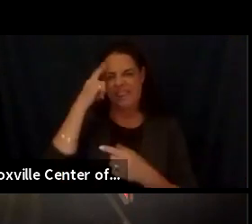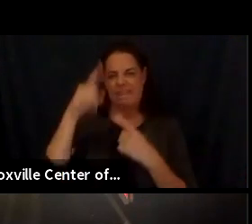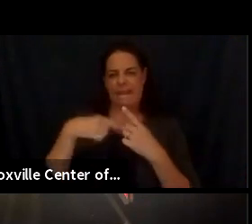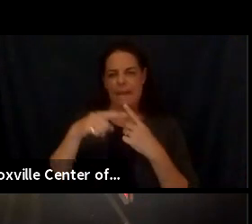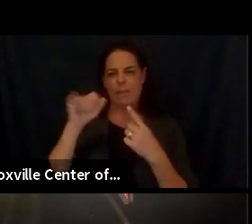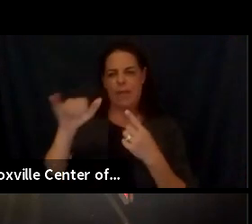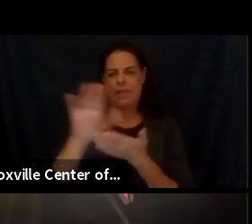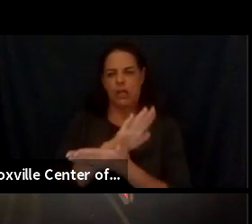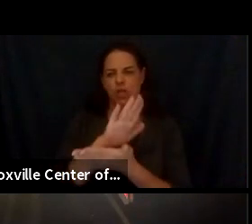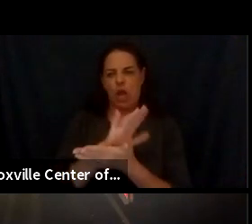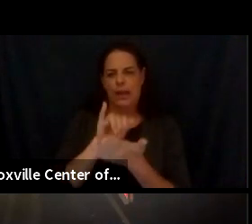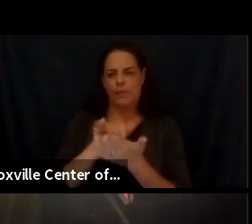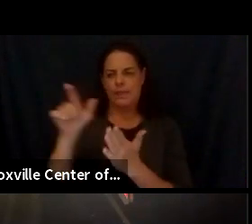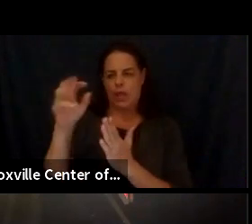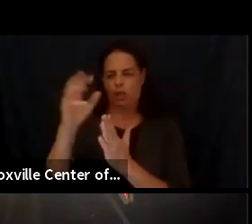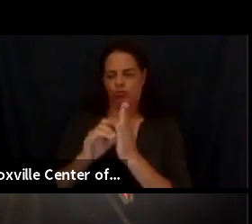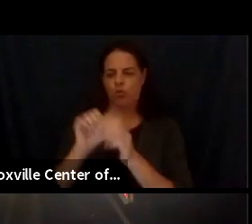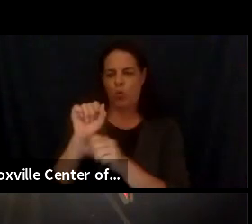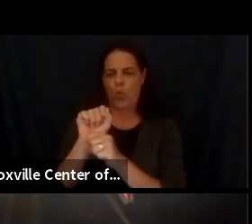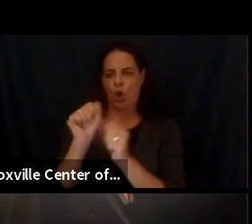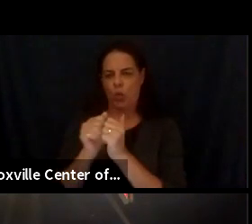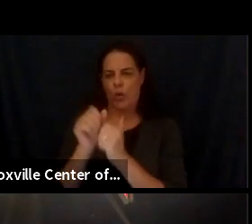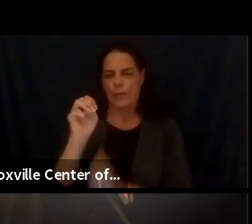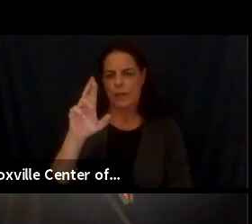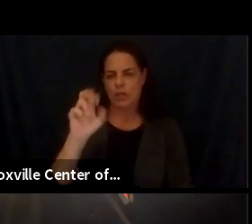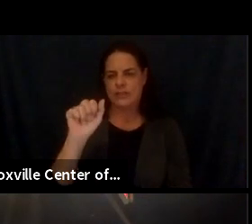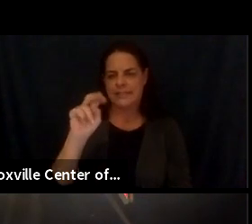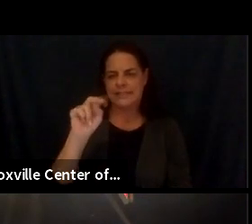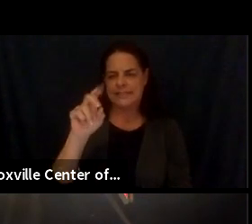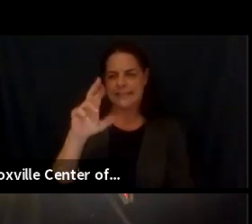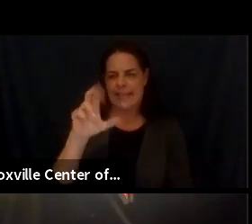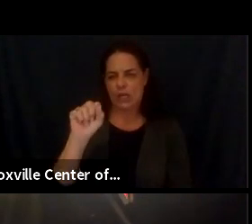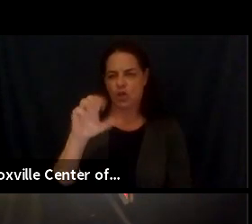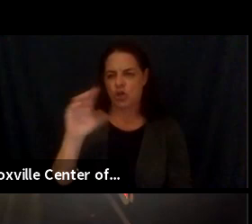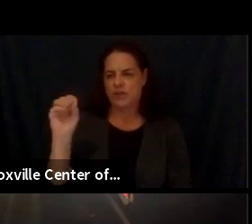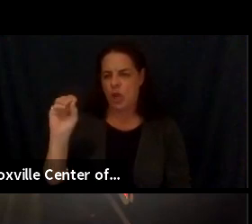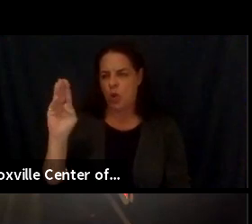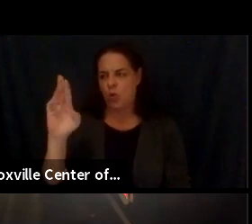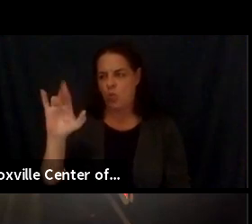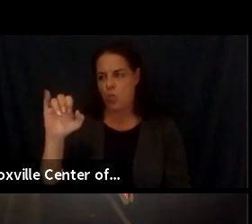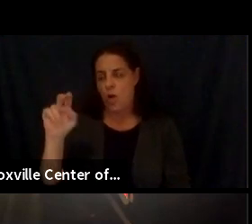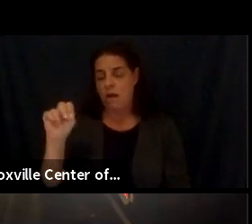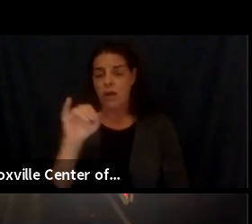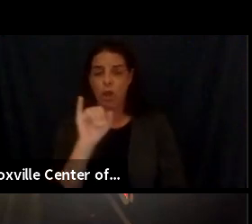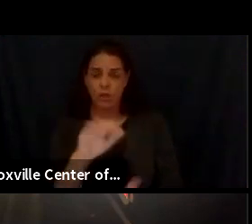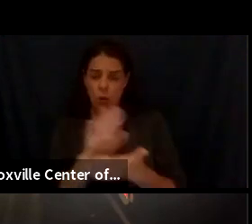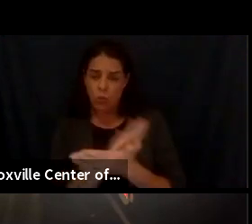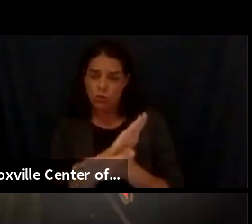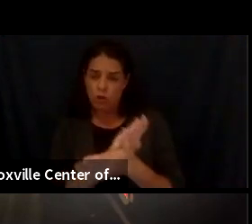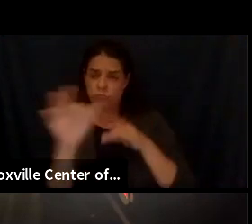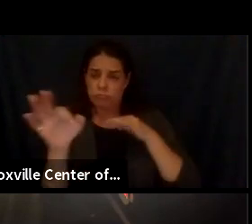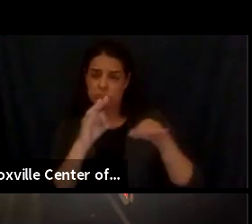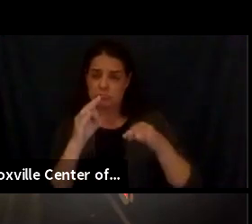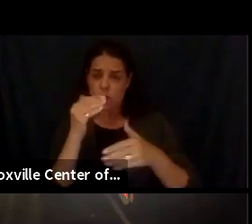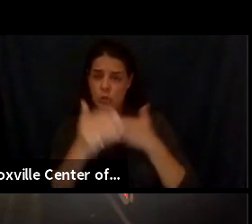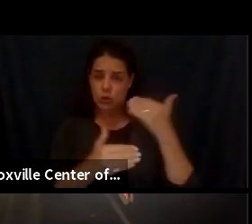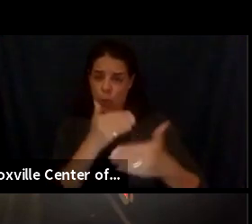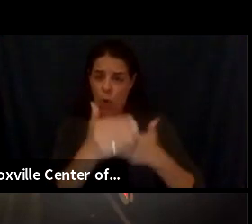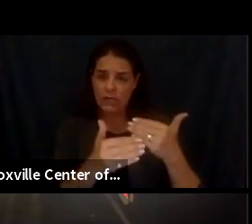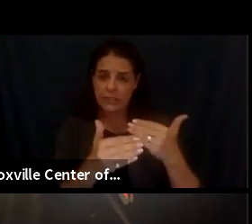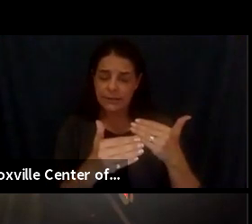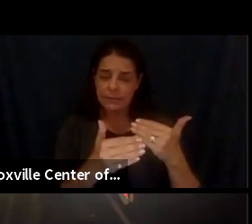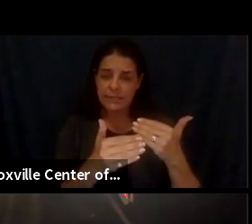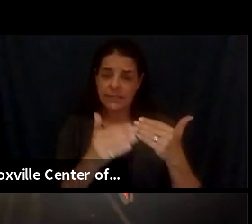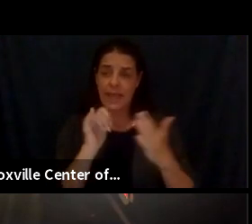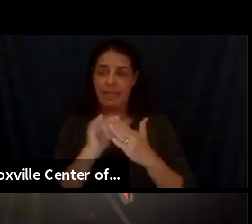O'Brien that you're preparing or working with Mr. Sanders. Do these type of documents also outline the process by which those